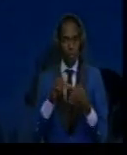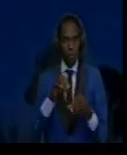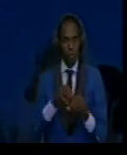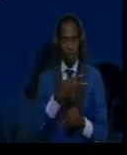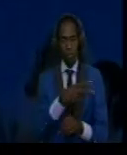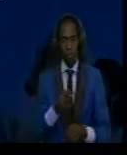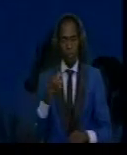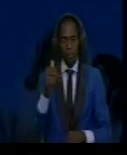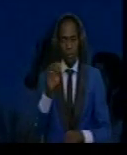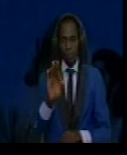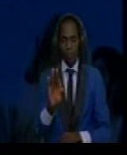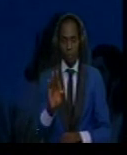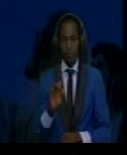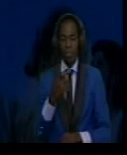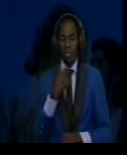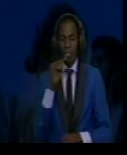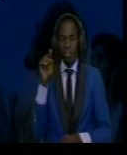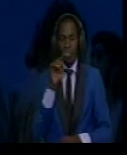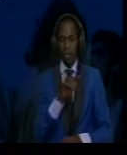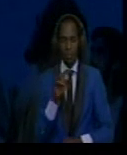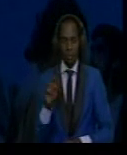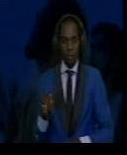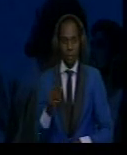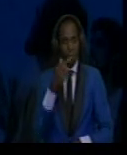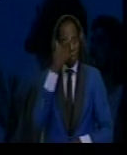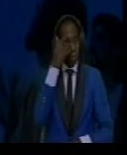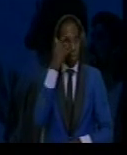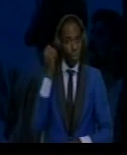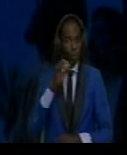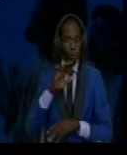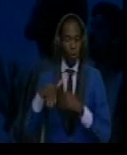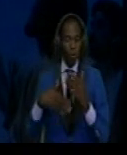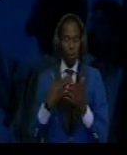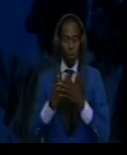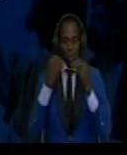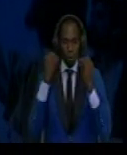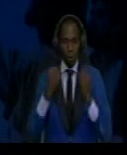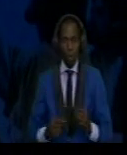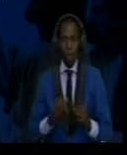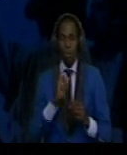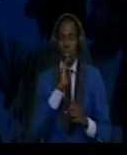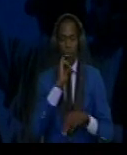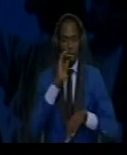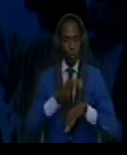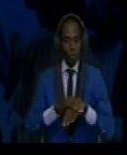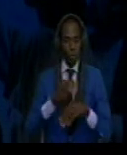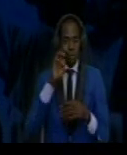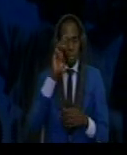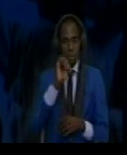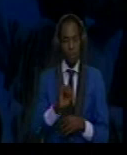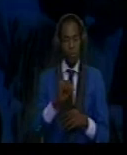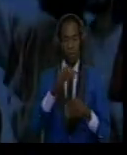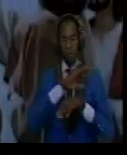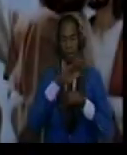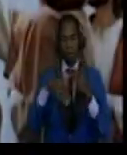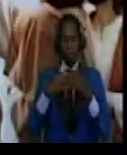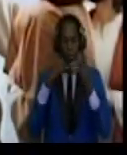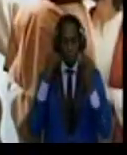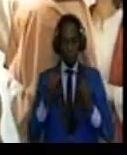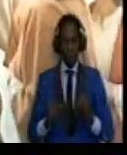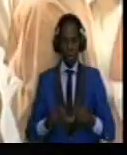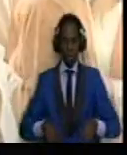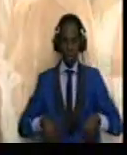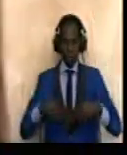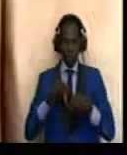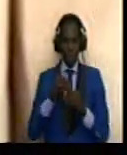therefore. Therefore, that means because all power belongs to him. All power resides in him. The